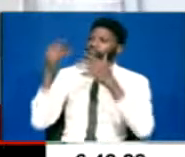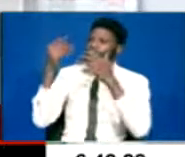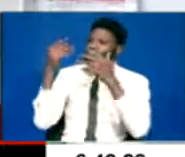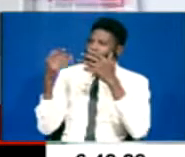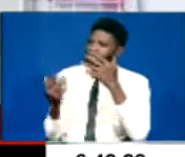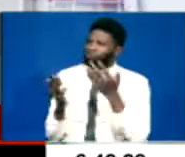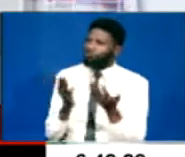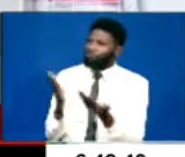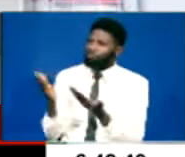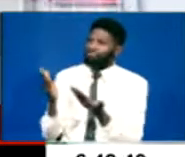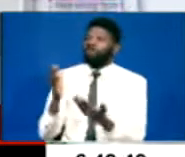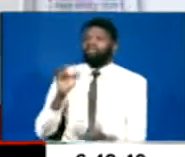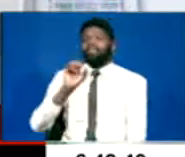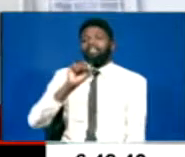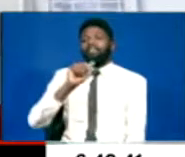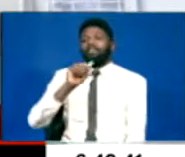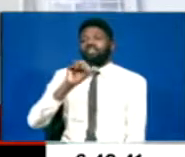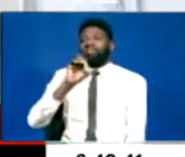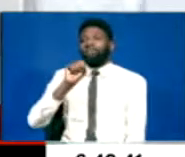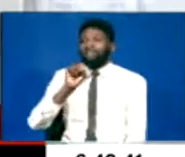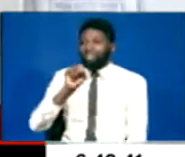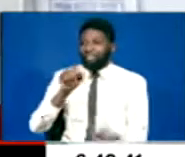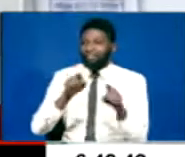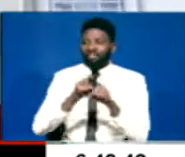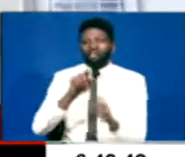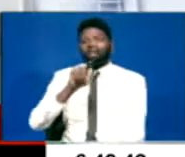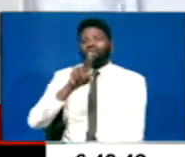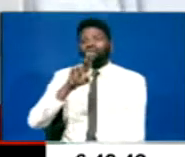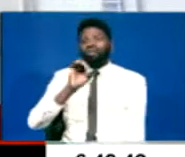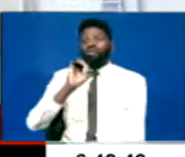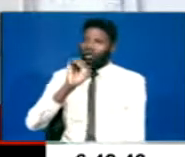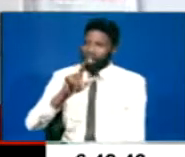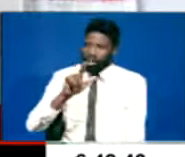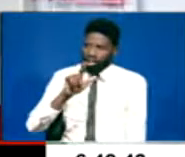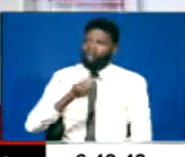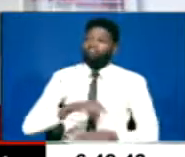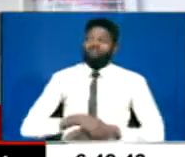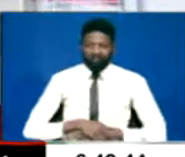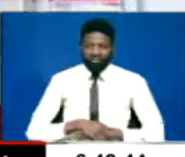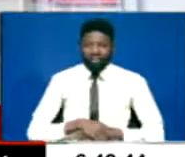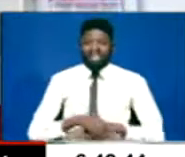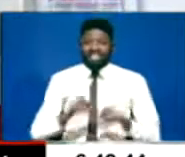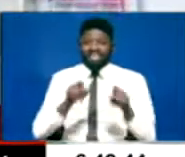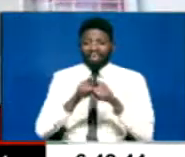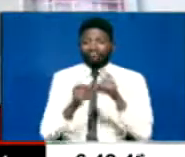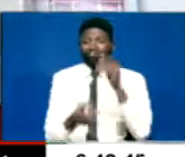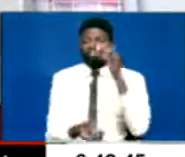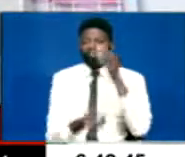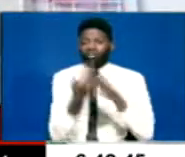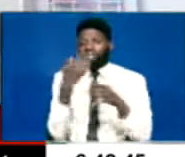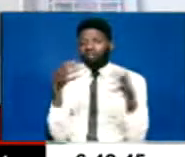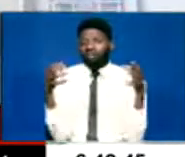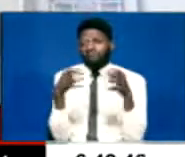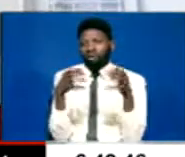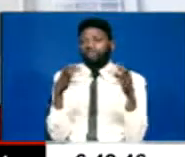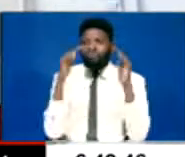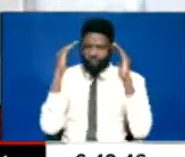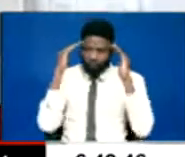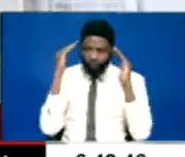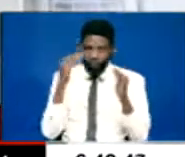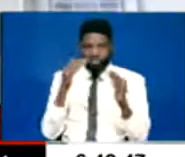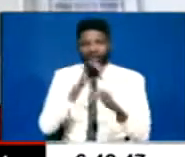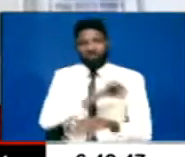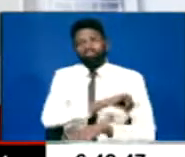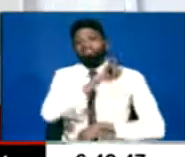and UOL Babick Universities. He would also open a firm dealing in immigration affairs before relocating to the